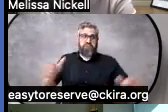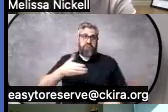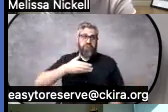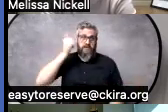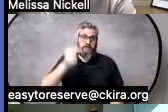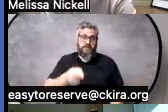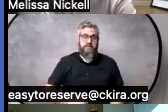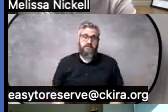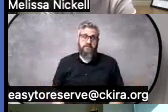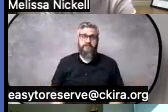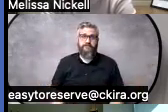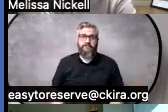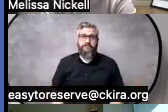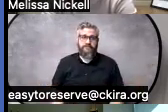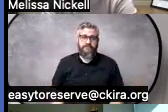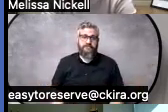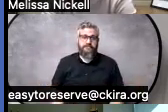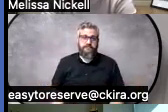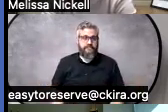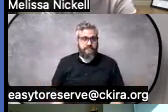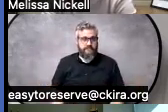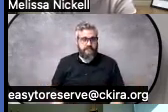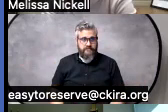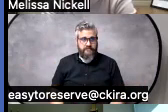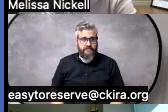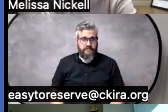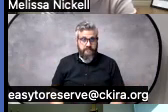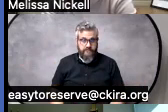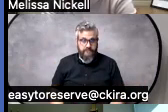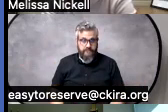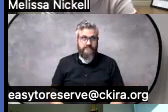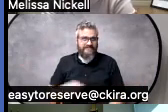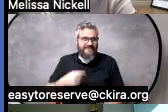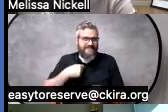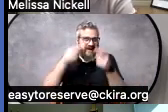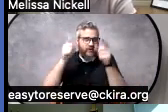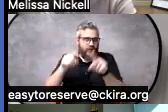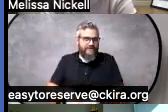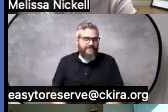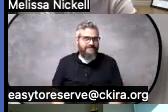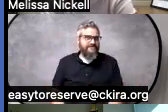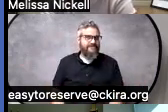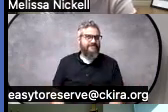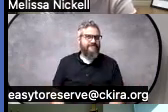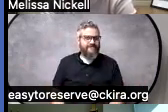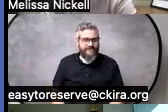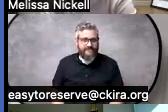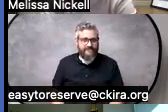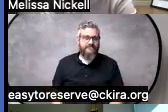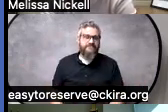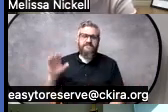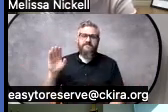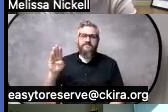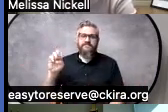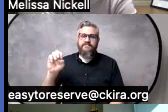I agree. Brittany, I have a question for